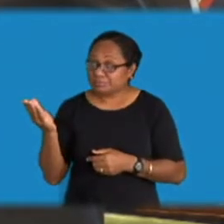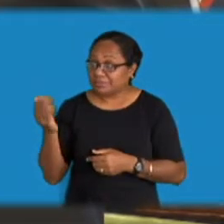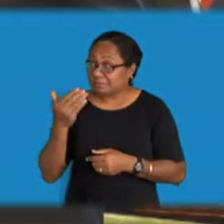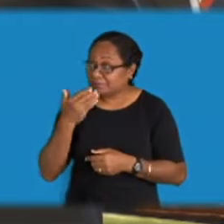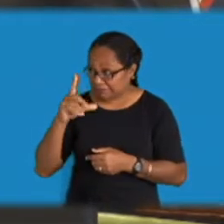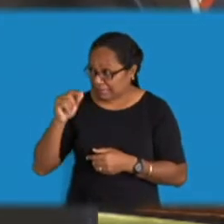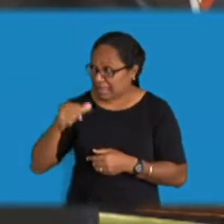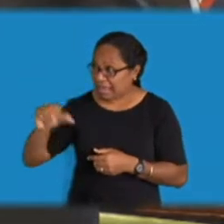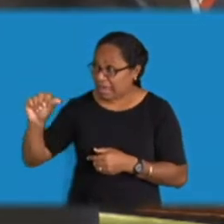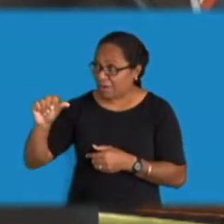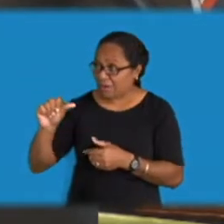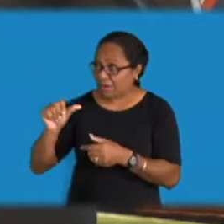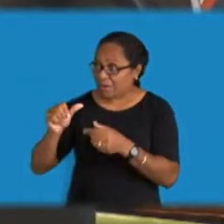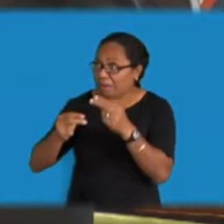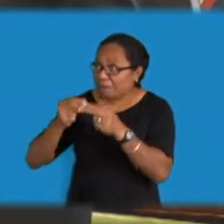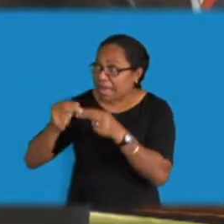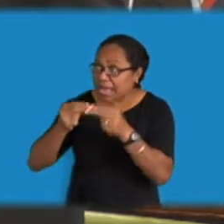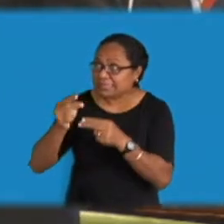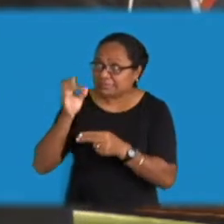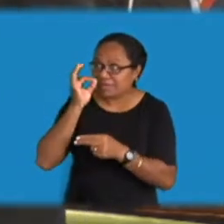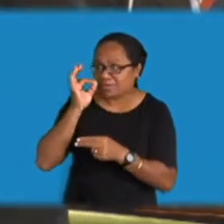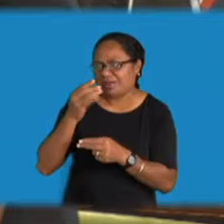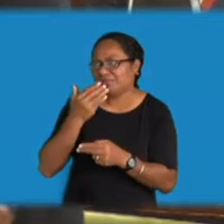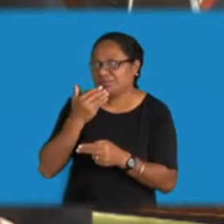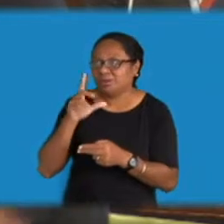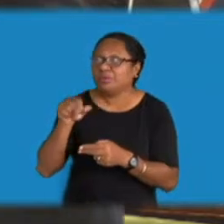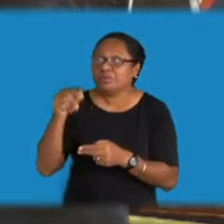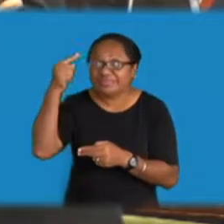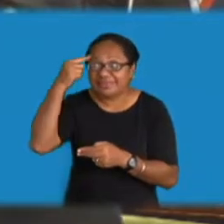commercial planting of marijuana?